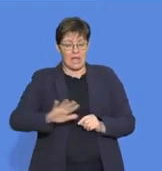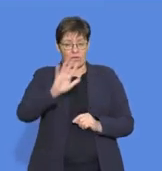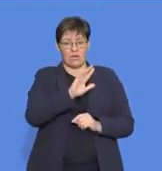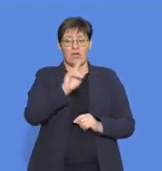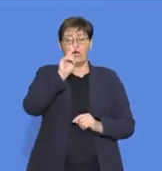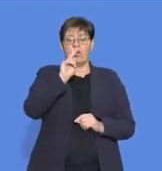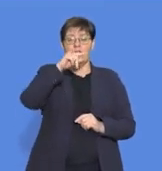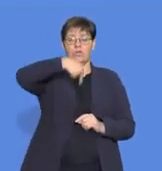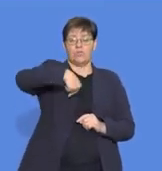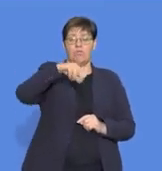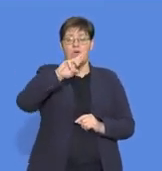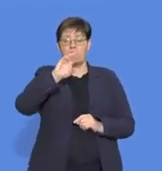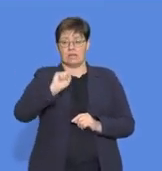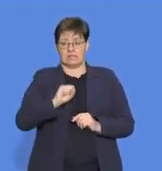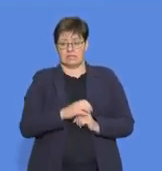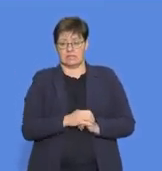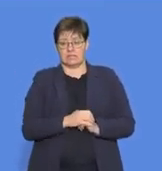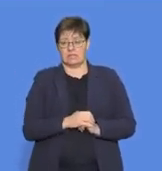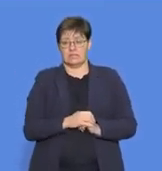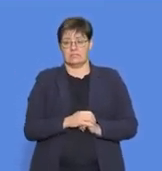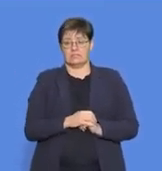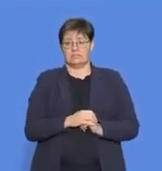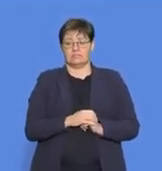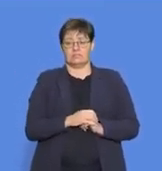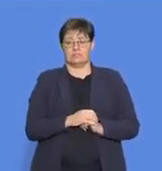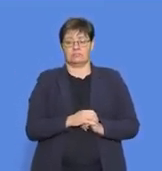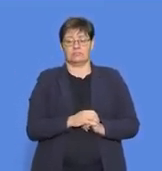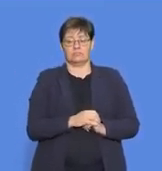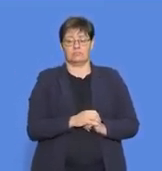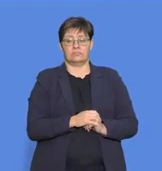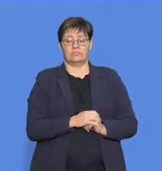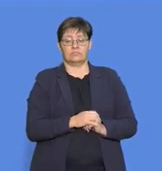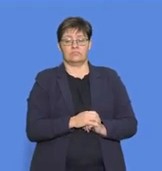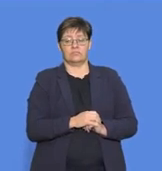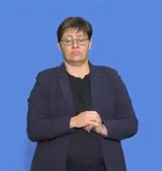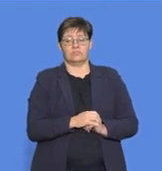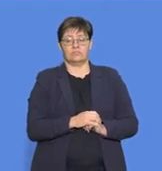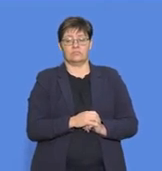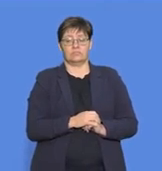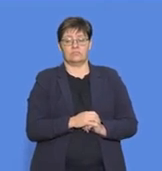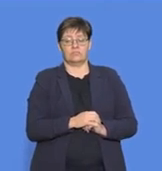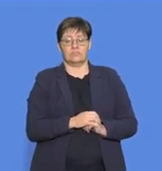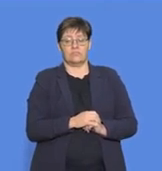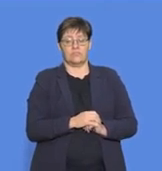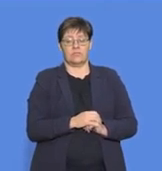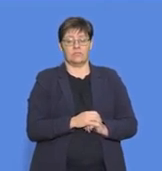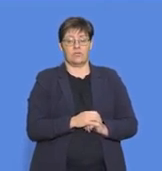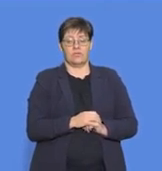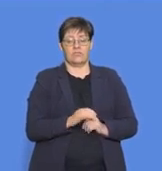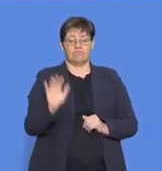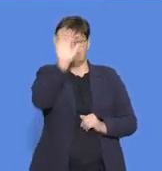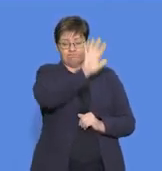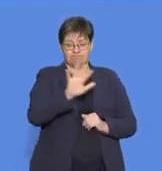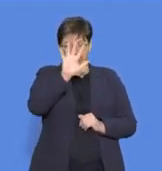the area of the triangle QRS in terms of x. So we need to find the area of this triangle